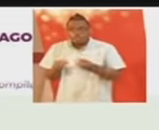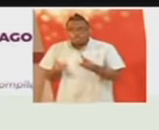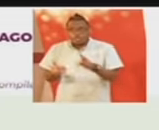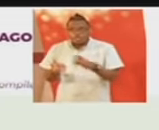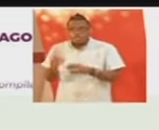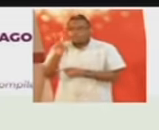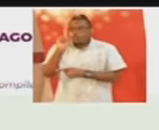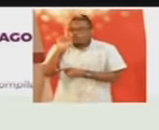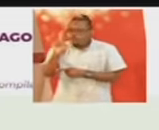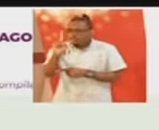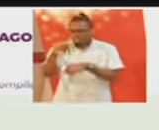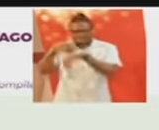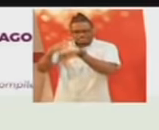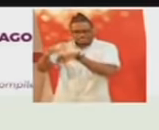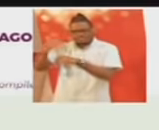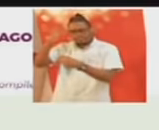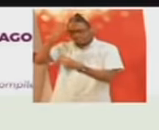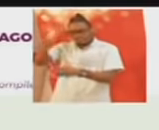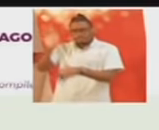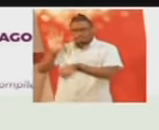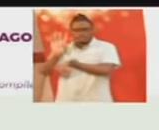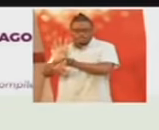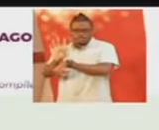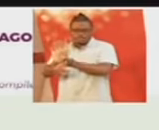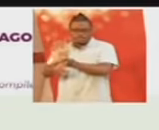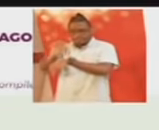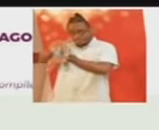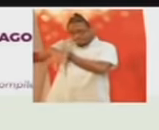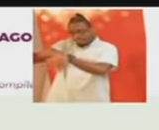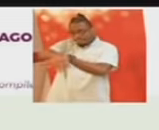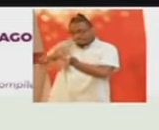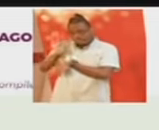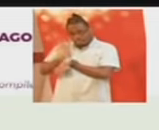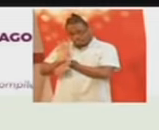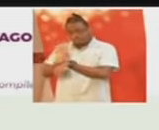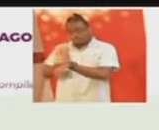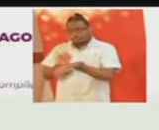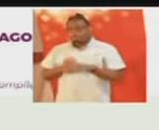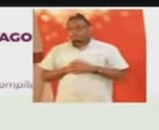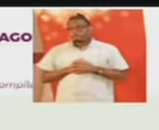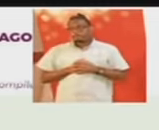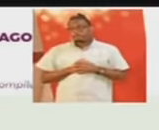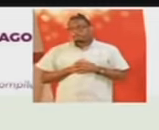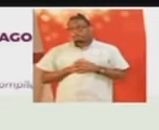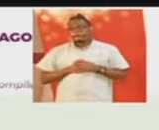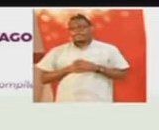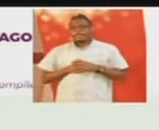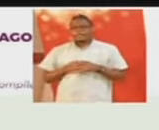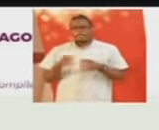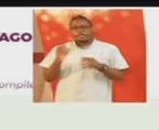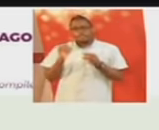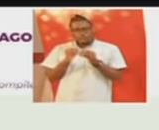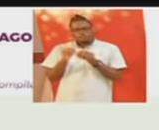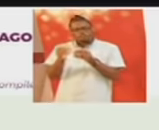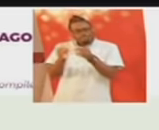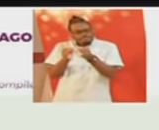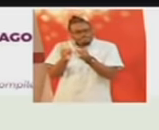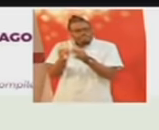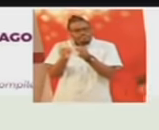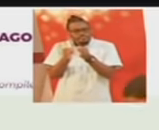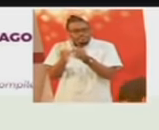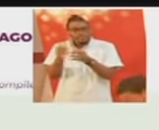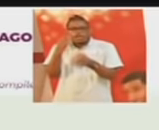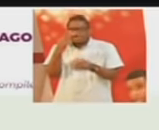day at 4 p.m., issued at 4 p.m. to the press. And I'll just go through a little bit of how it will look. So it's a new